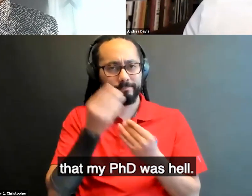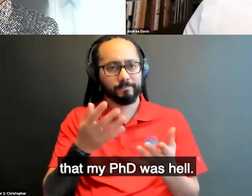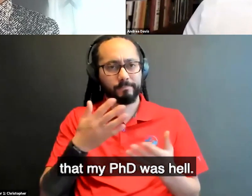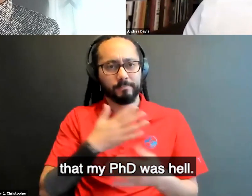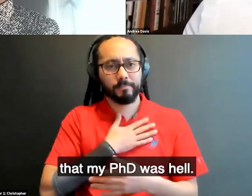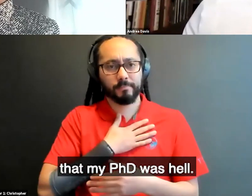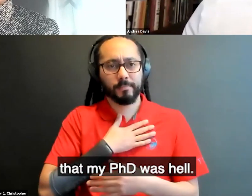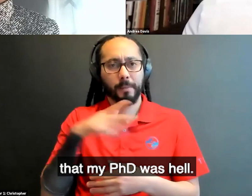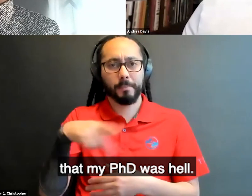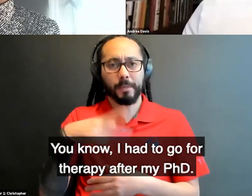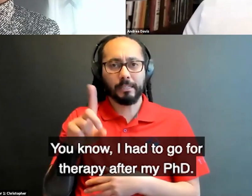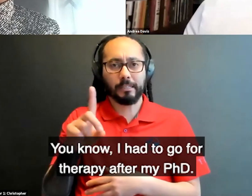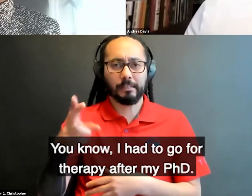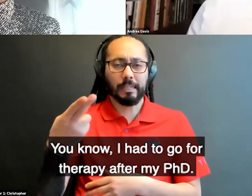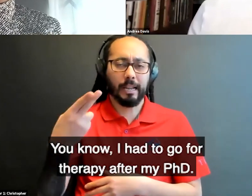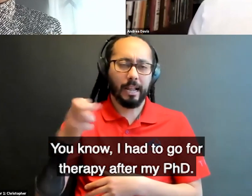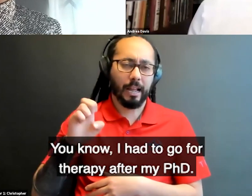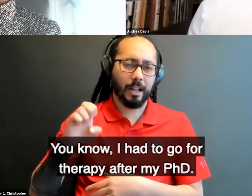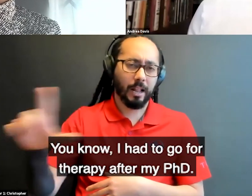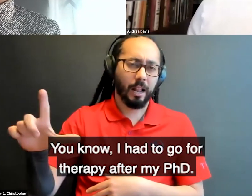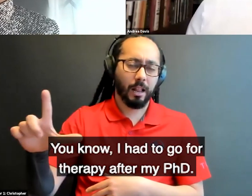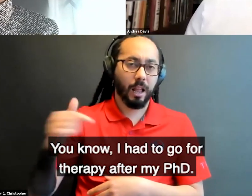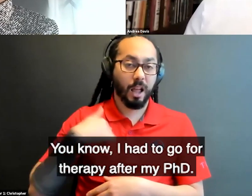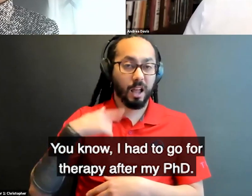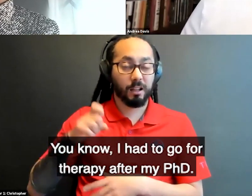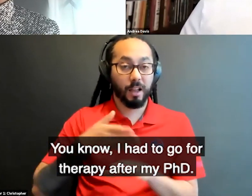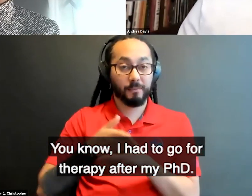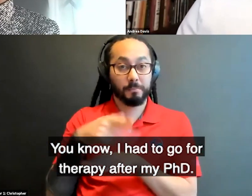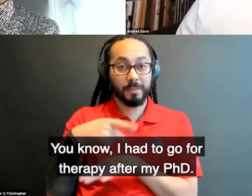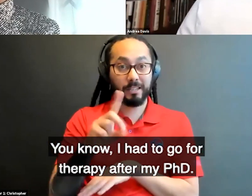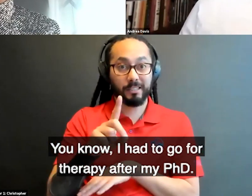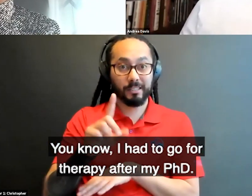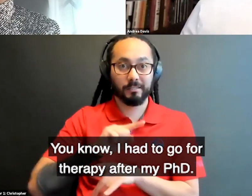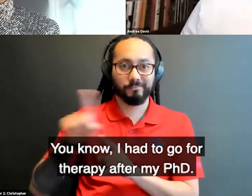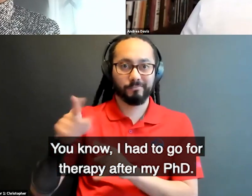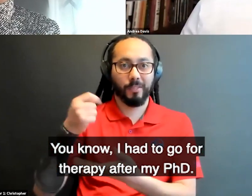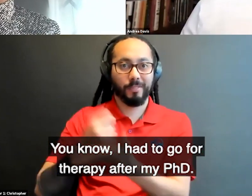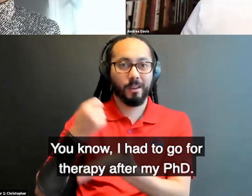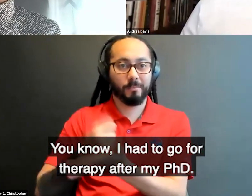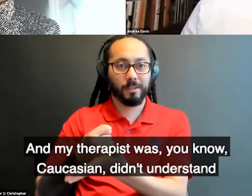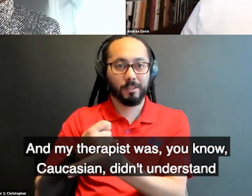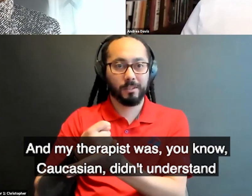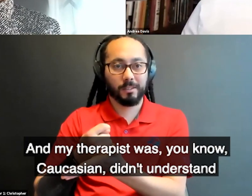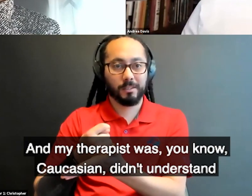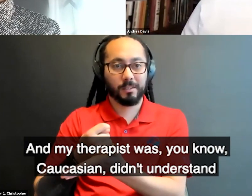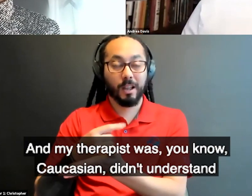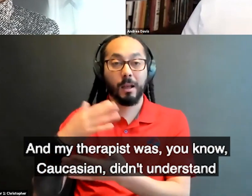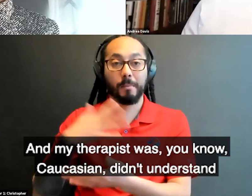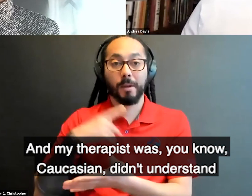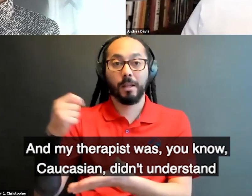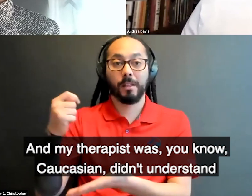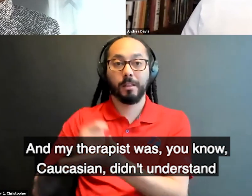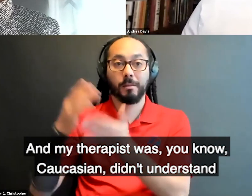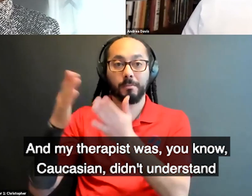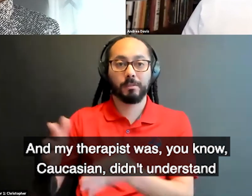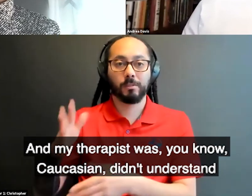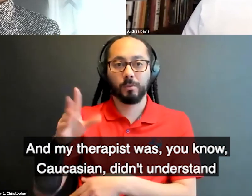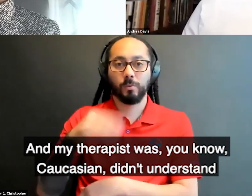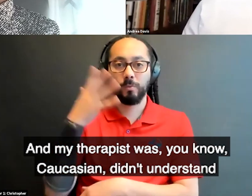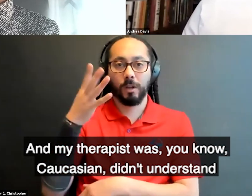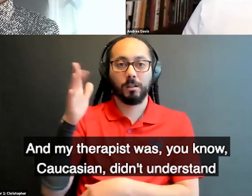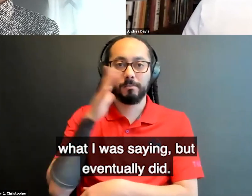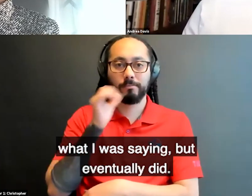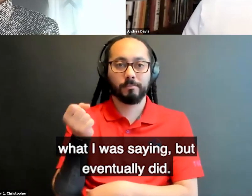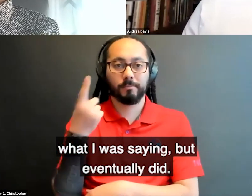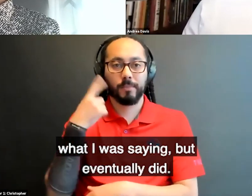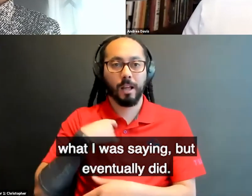hell. I had to go for therapy after my PhD. And my therapist was, Caucasian, did not understand what I